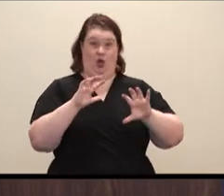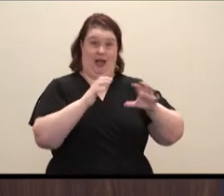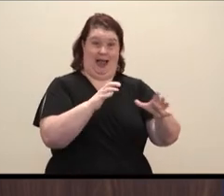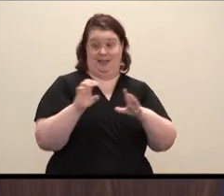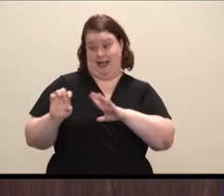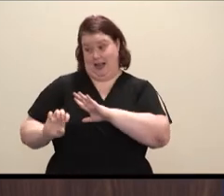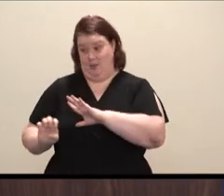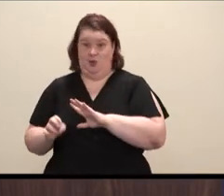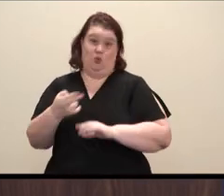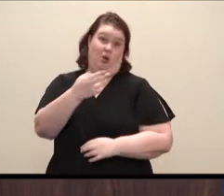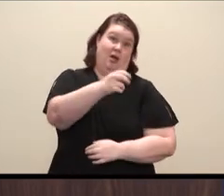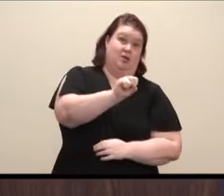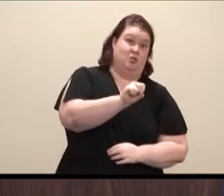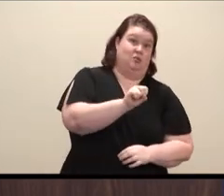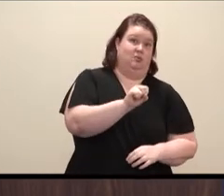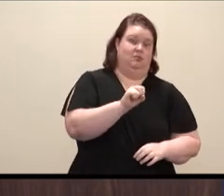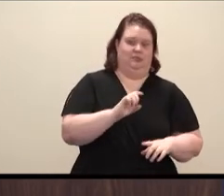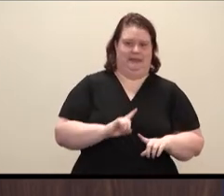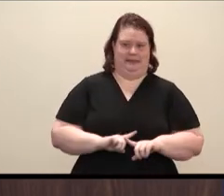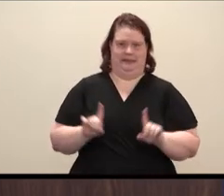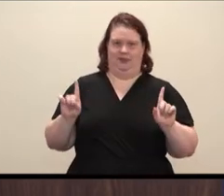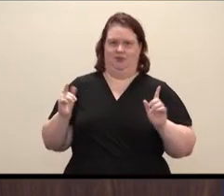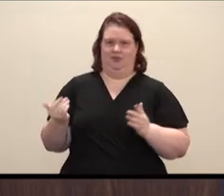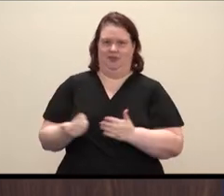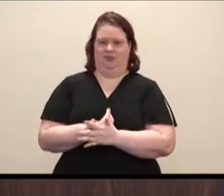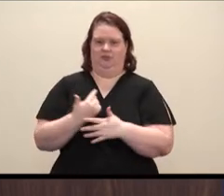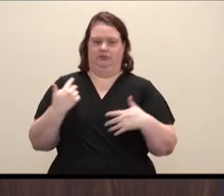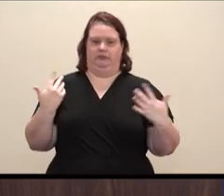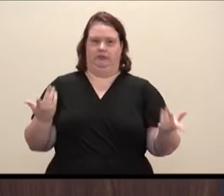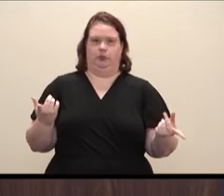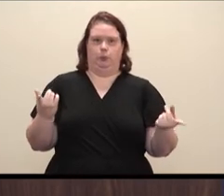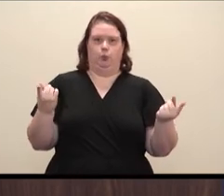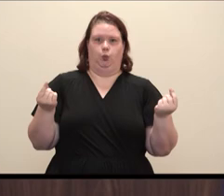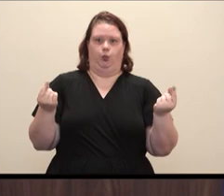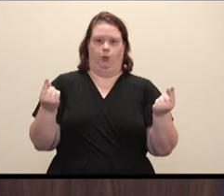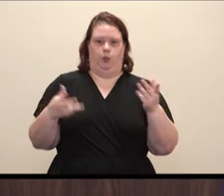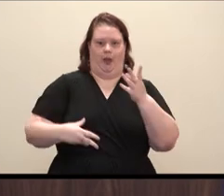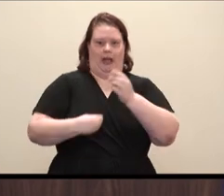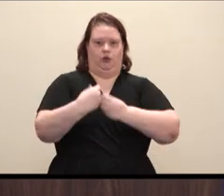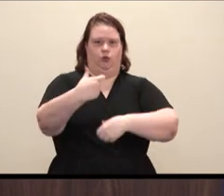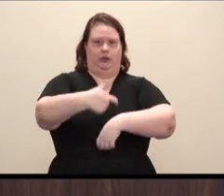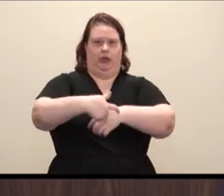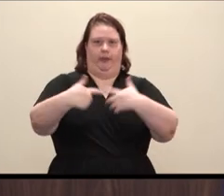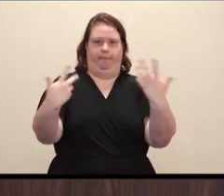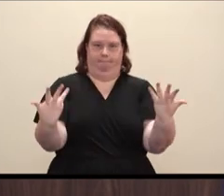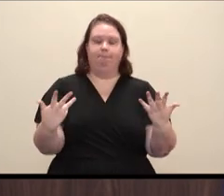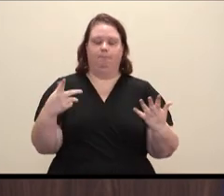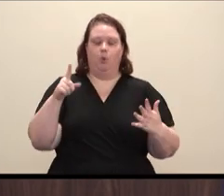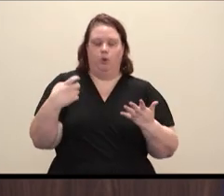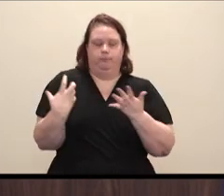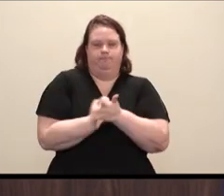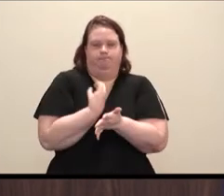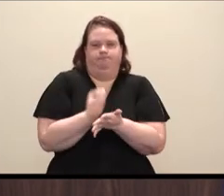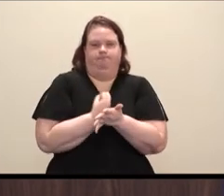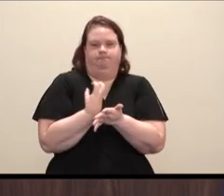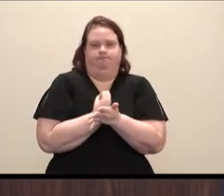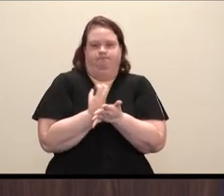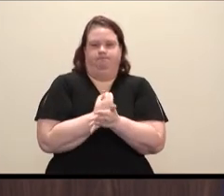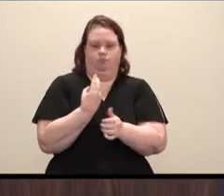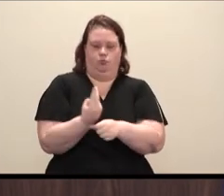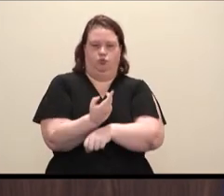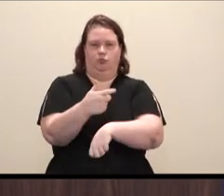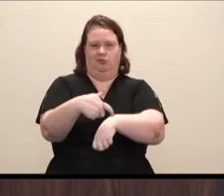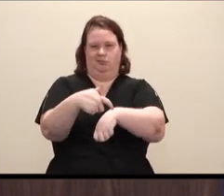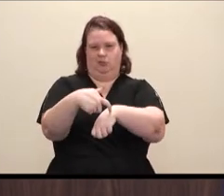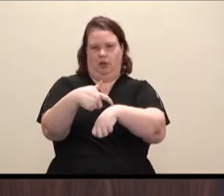high school level is different. And so what do we do with that time? And so we have to be sure that we're using that time effectively. So that